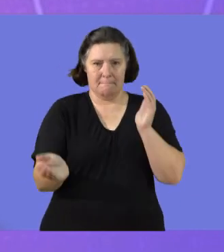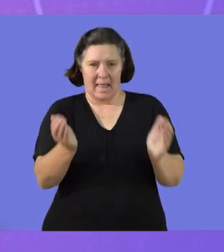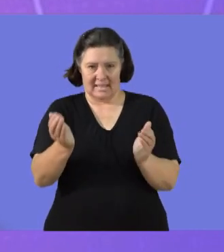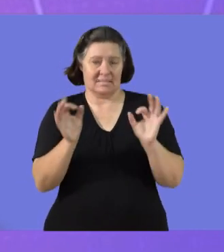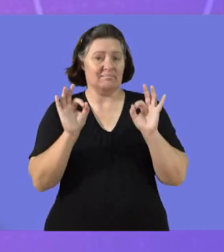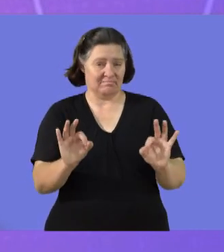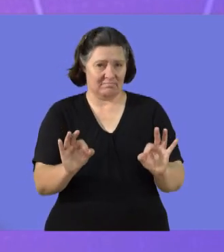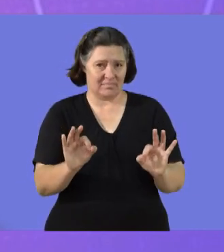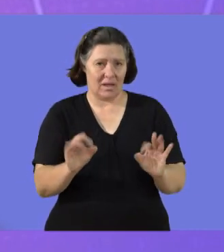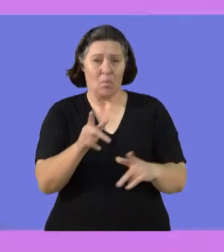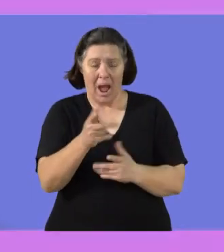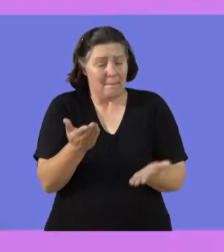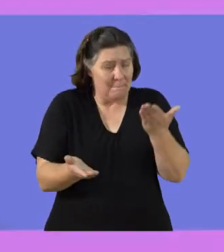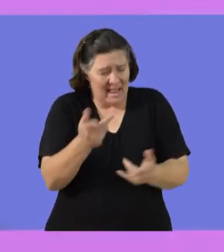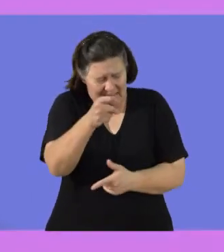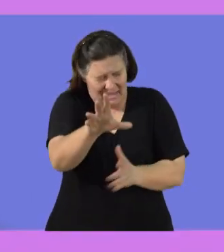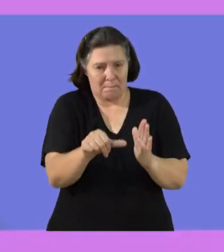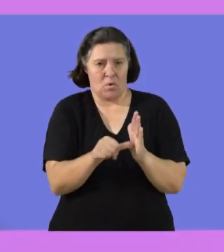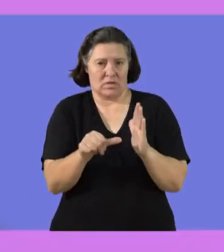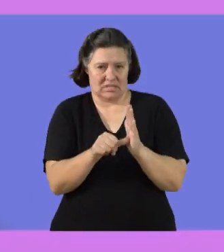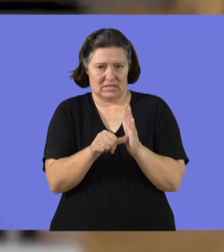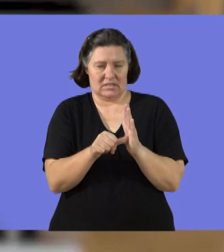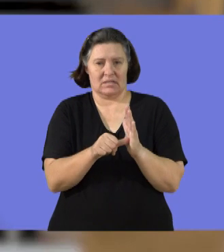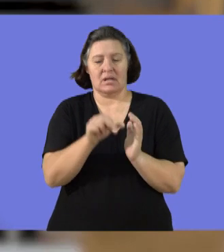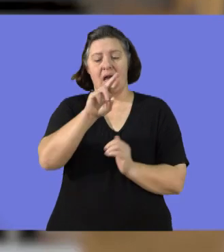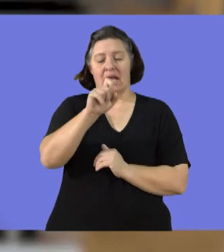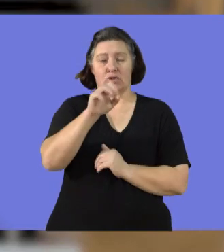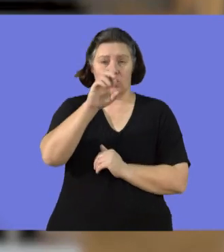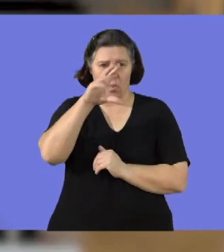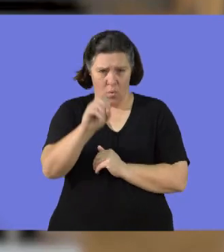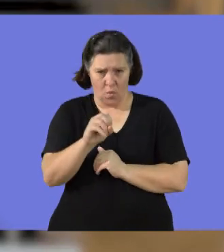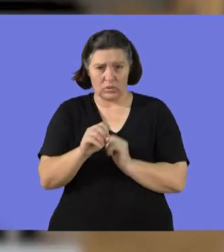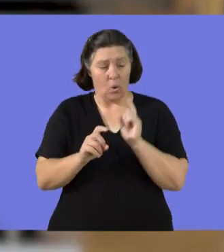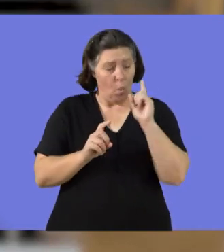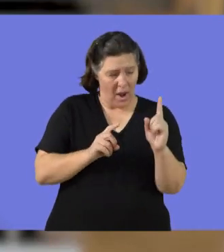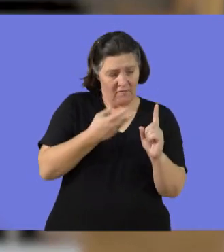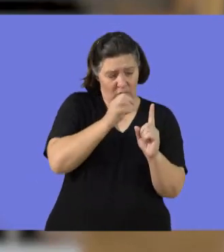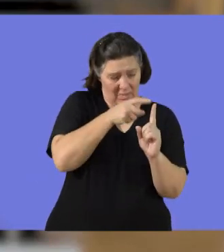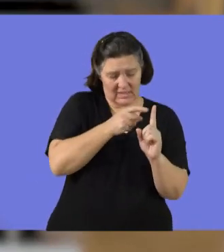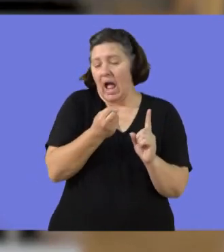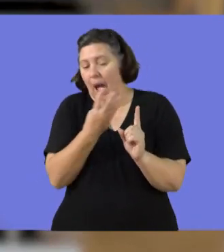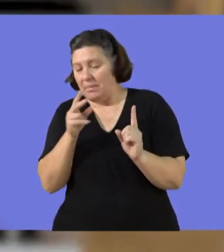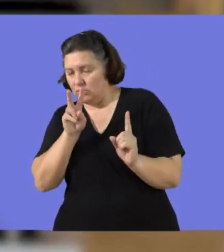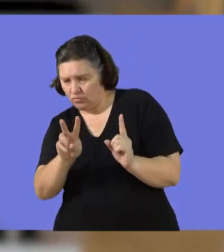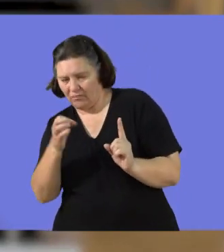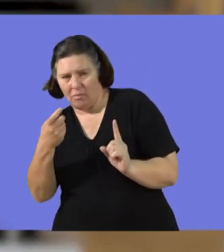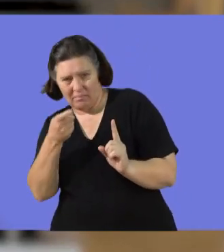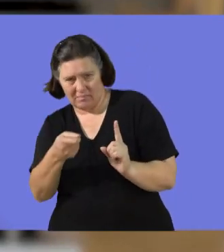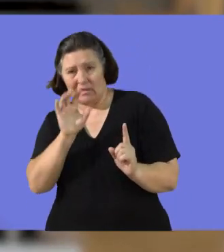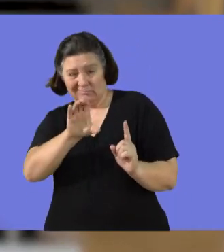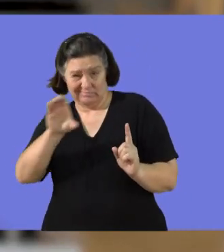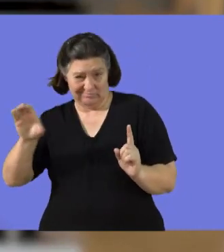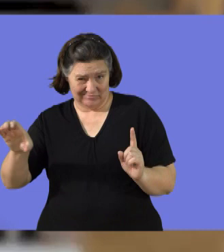So balancing the ratio is so important. This tells you that ratio is a very important aspect also to